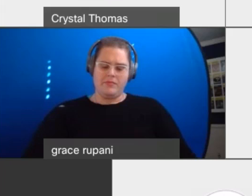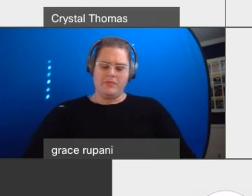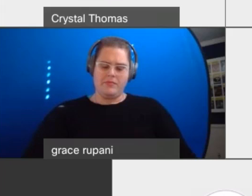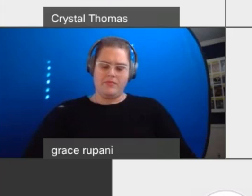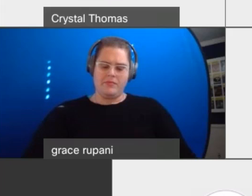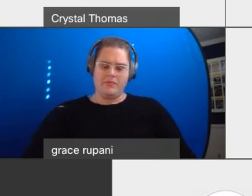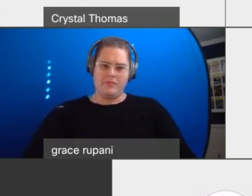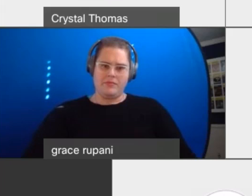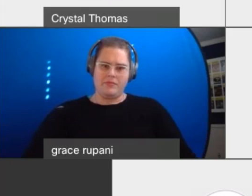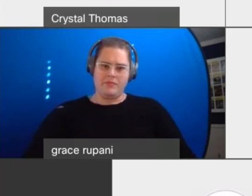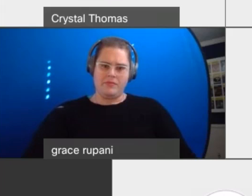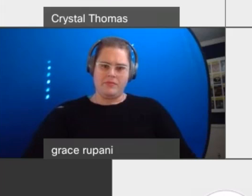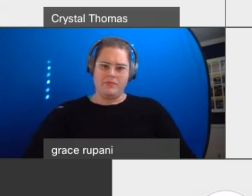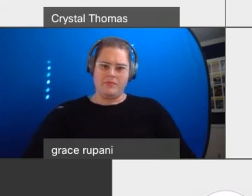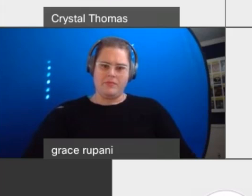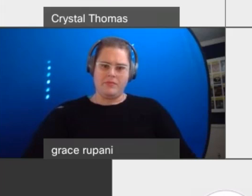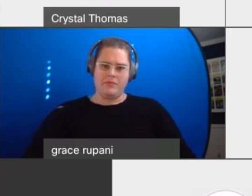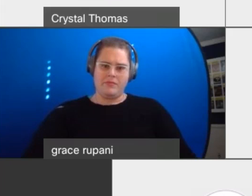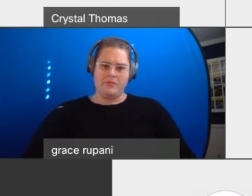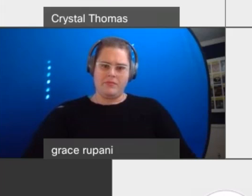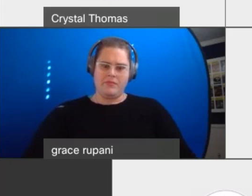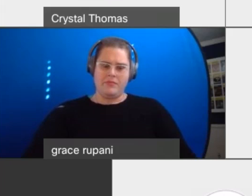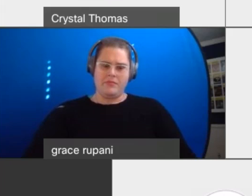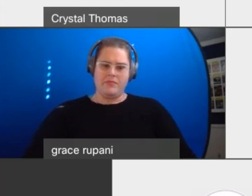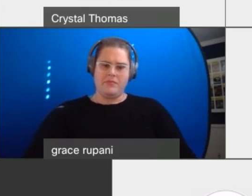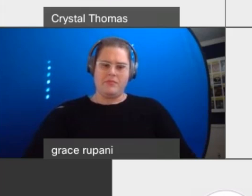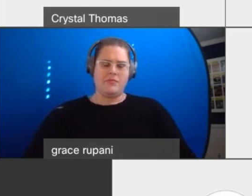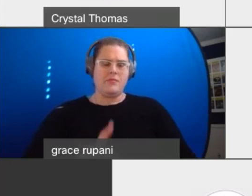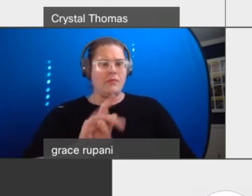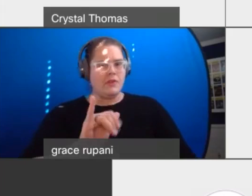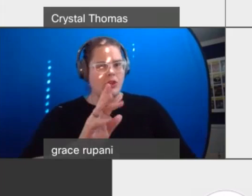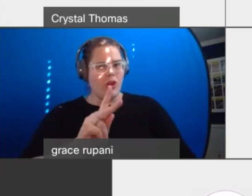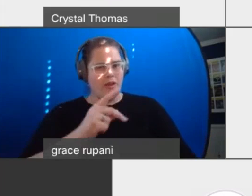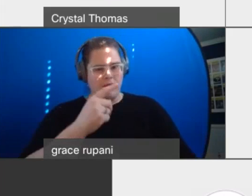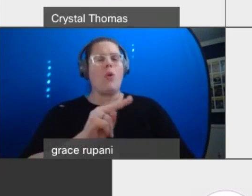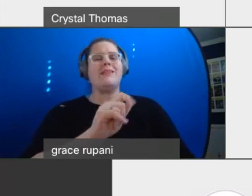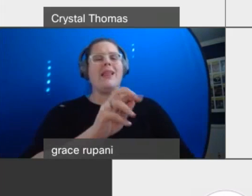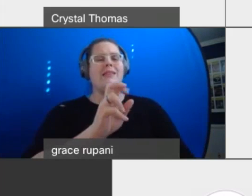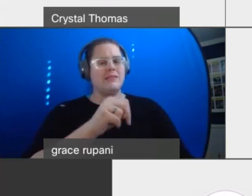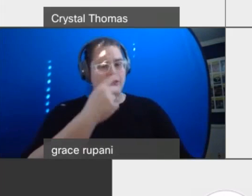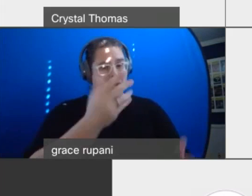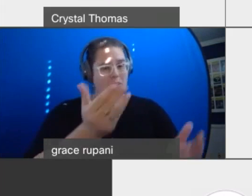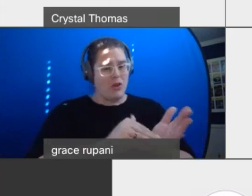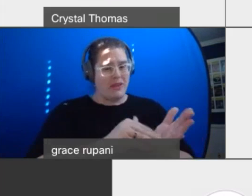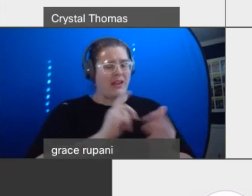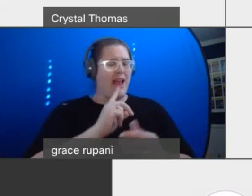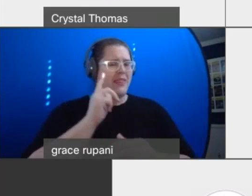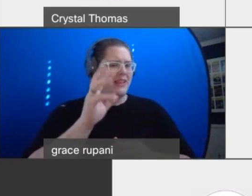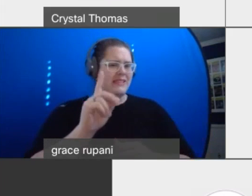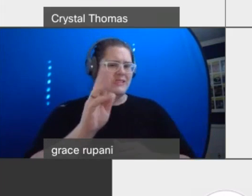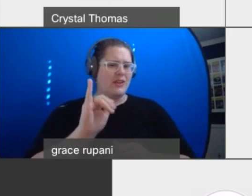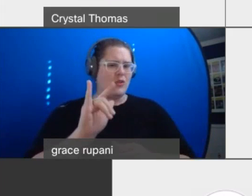I think Daryl stepped off. Can you say that one more time, Director Reese? I apologize. Yeah, so someone is in a supported living placement, which is